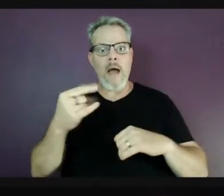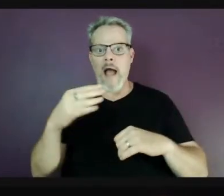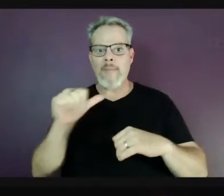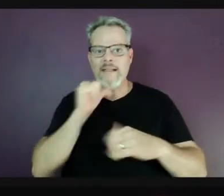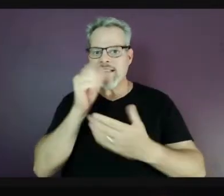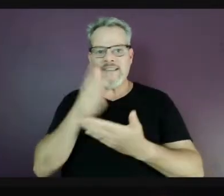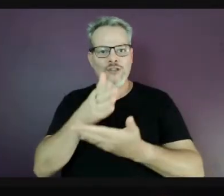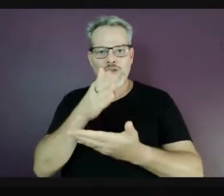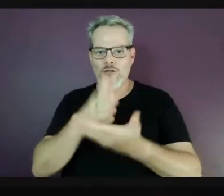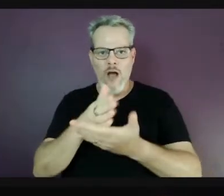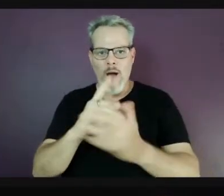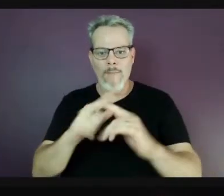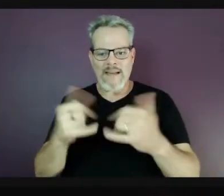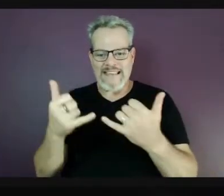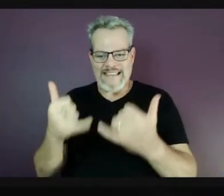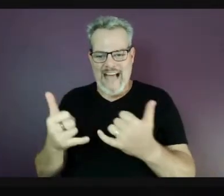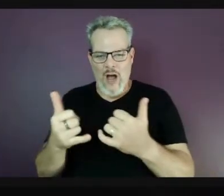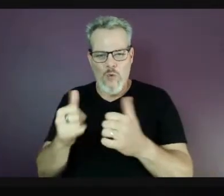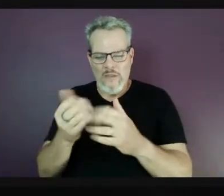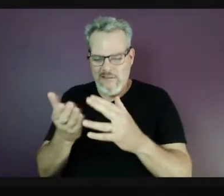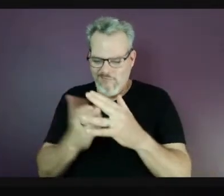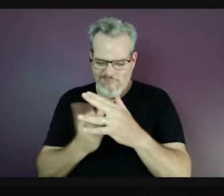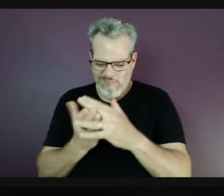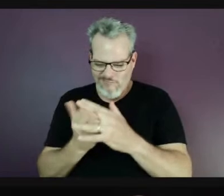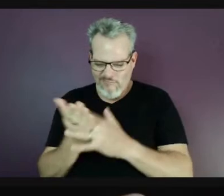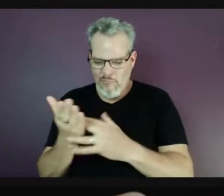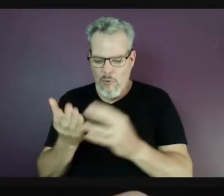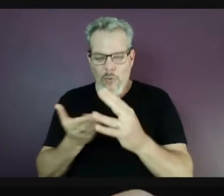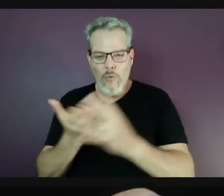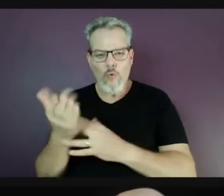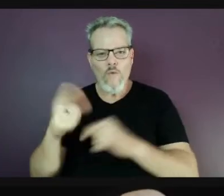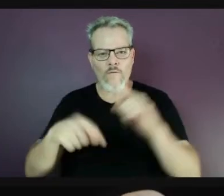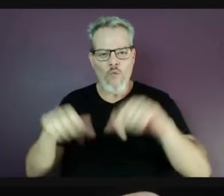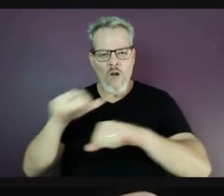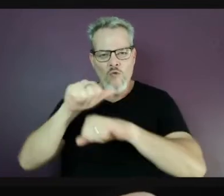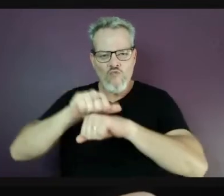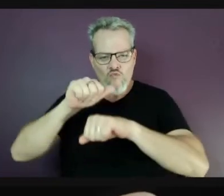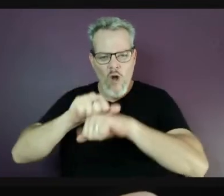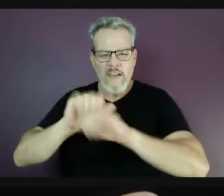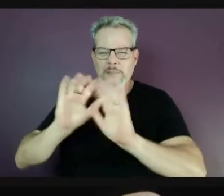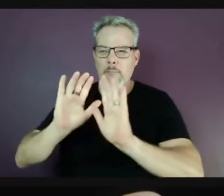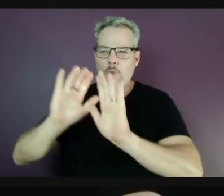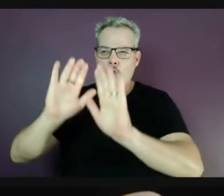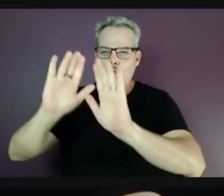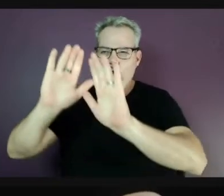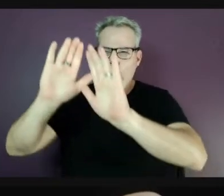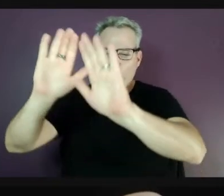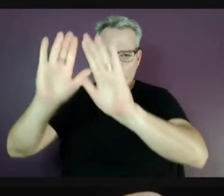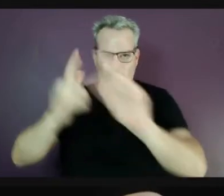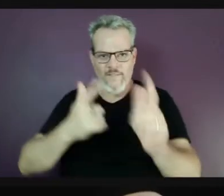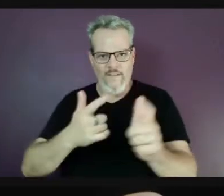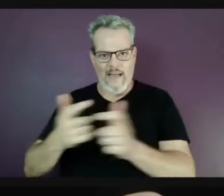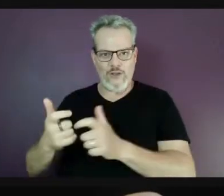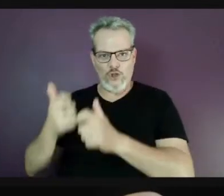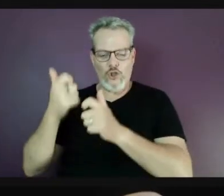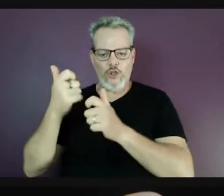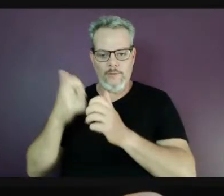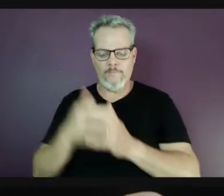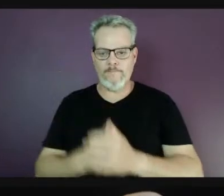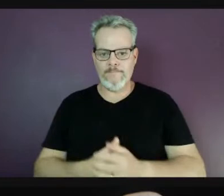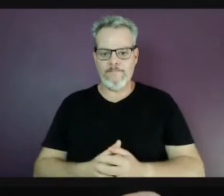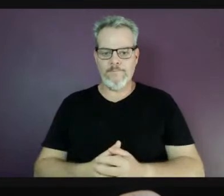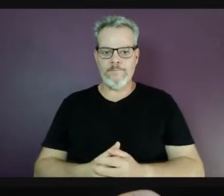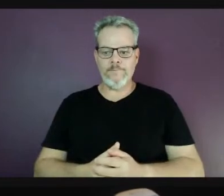now working through rubble, and it's able to push up perhaps a little faster through there. One way of looking at